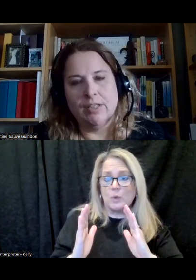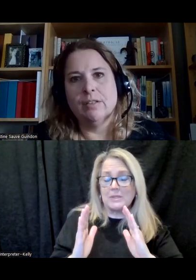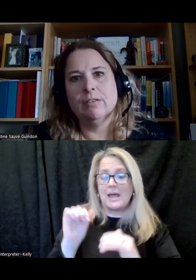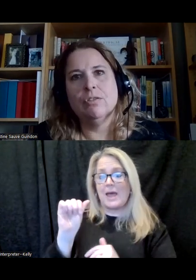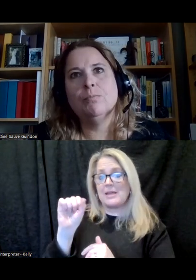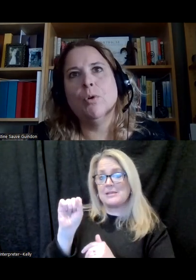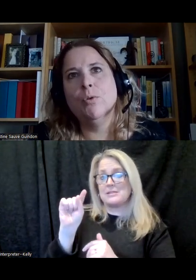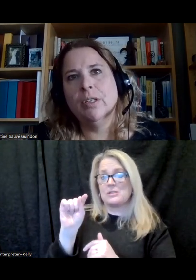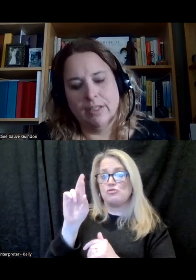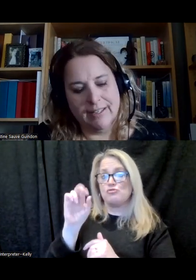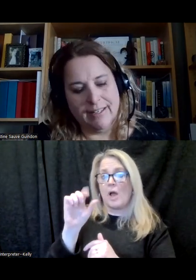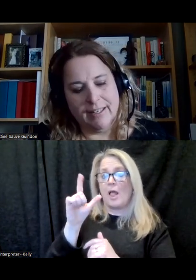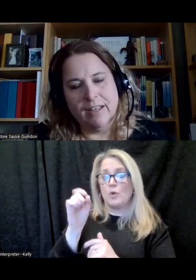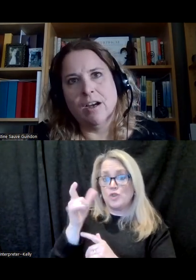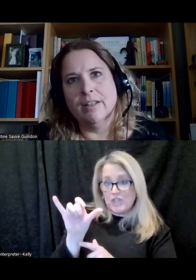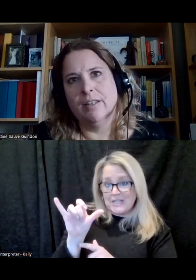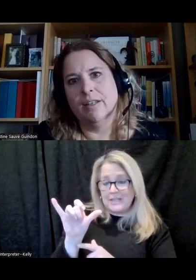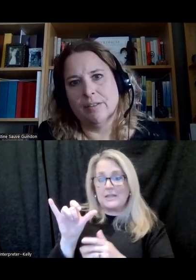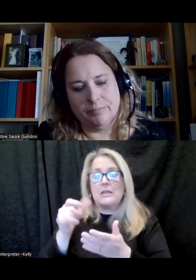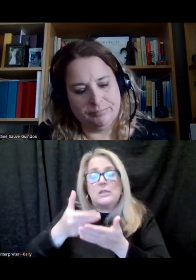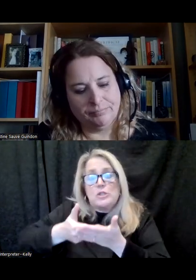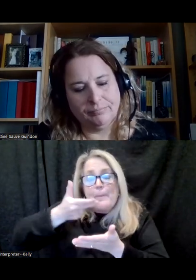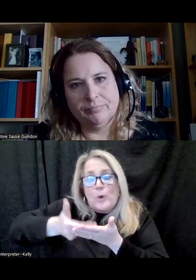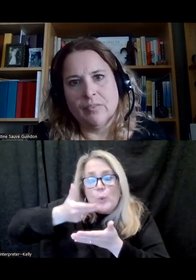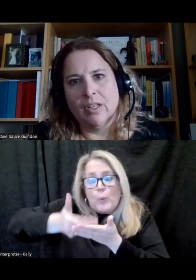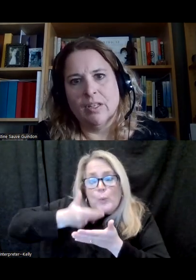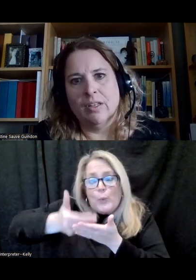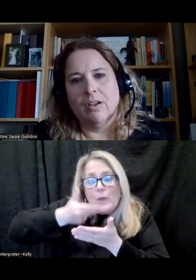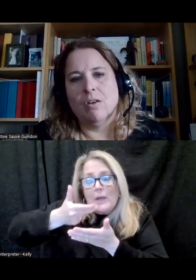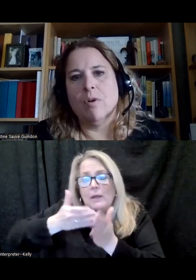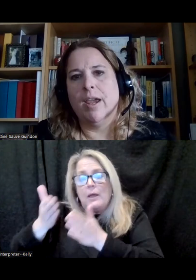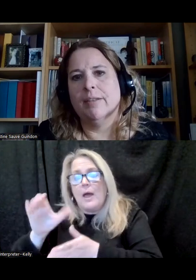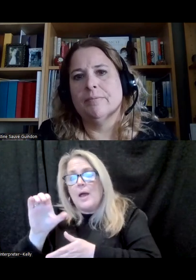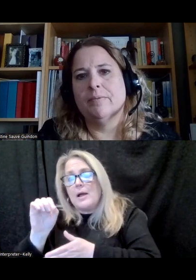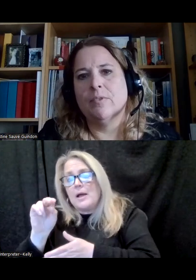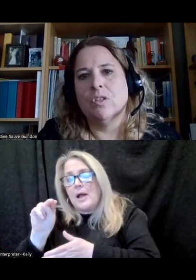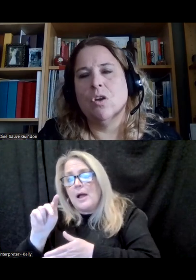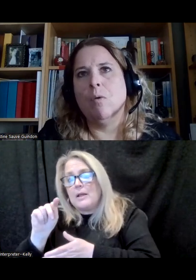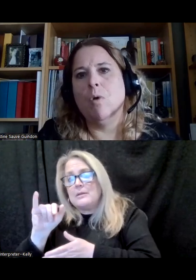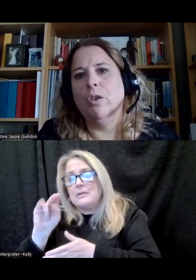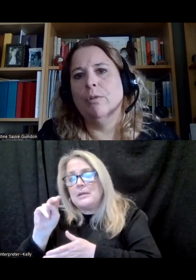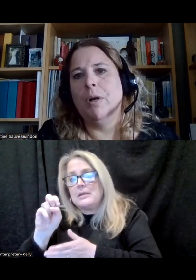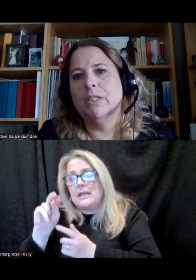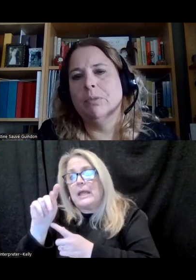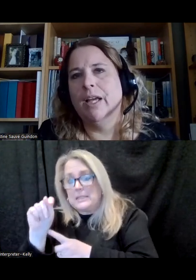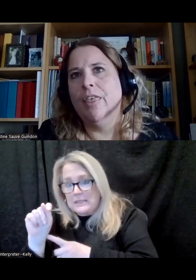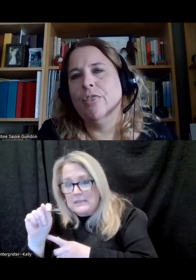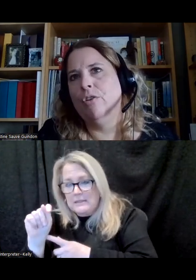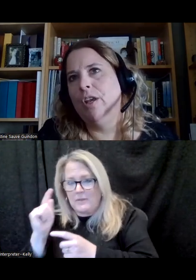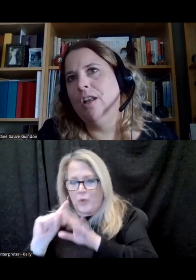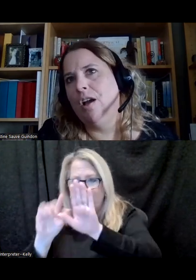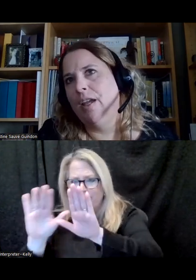astrology, spoon, incontinent. All right. Now I want you to